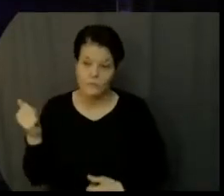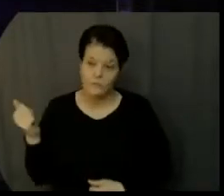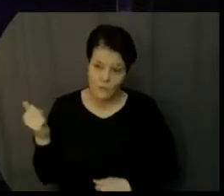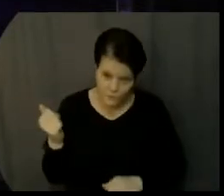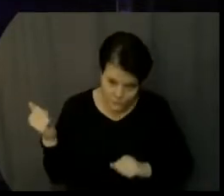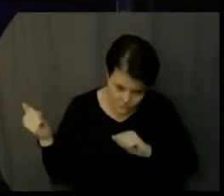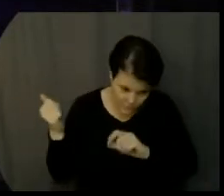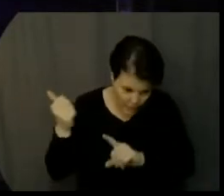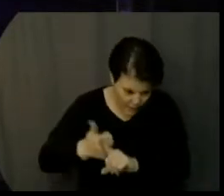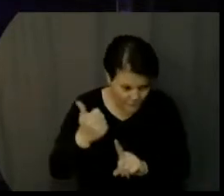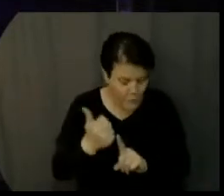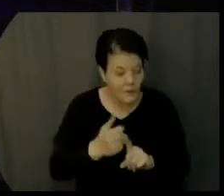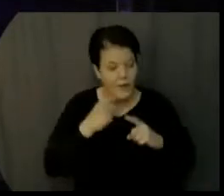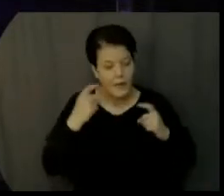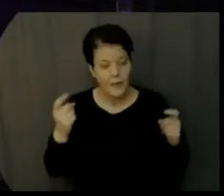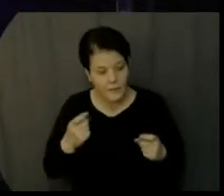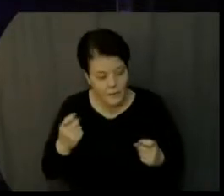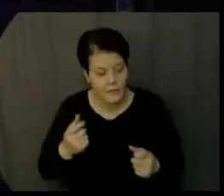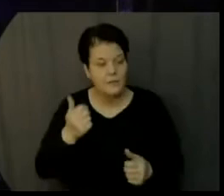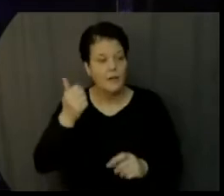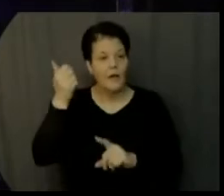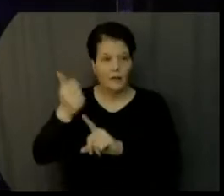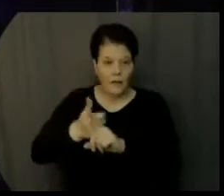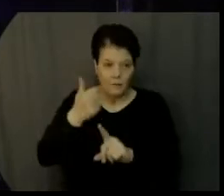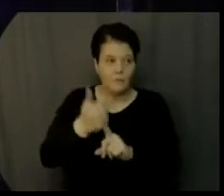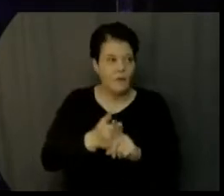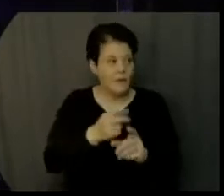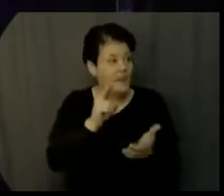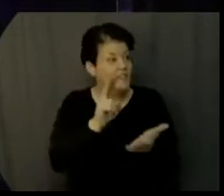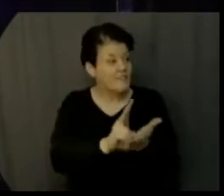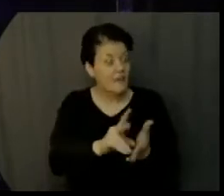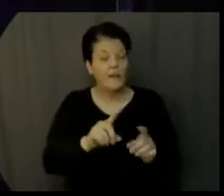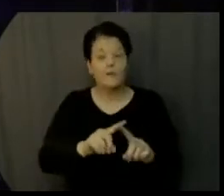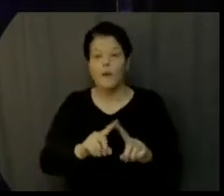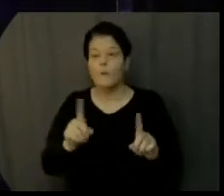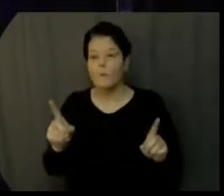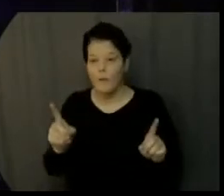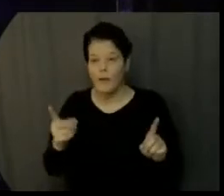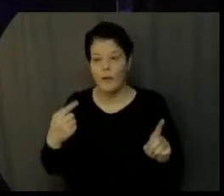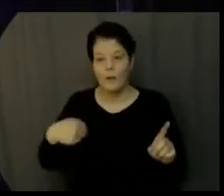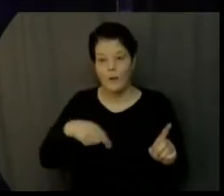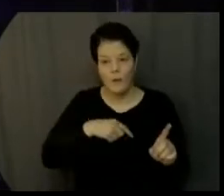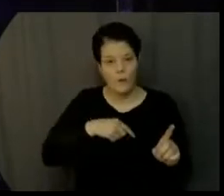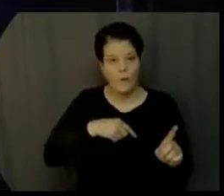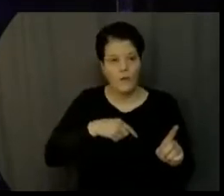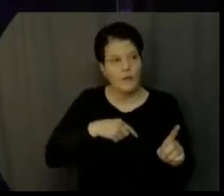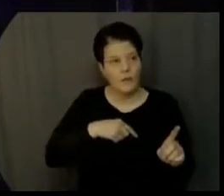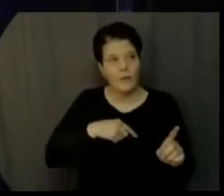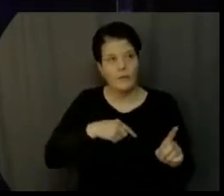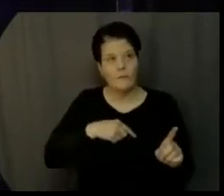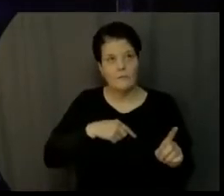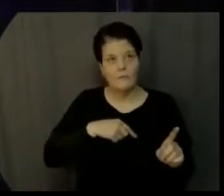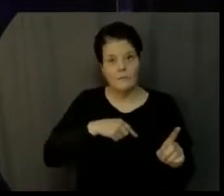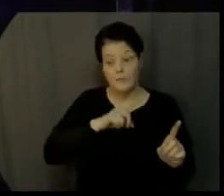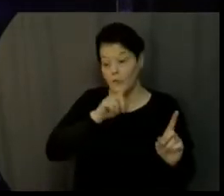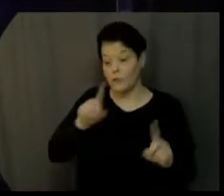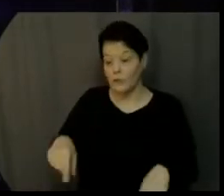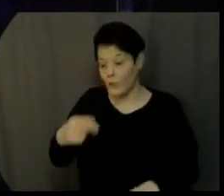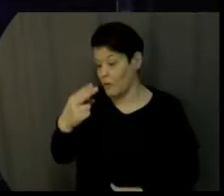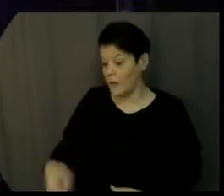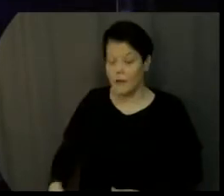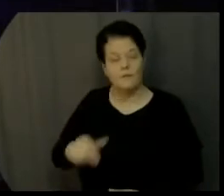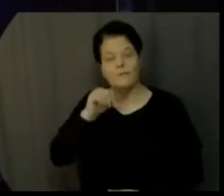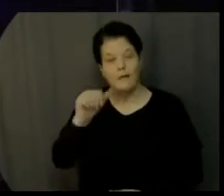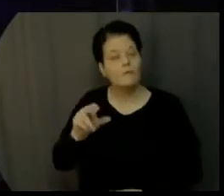glory of God. That sin is not something that just sends us to hell. Sin is something that makes hell a part of our